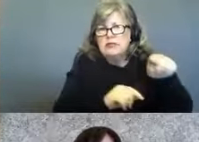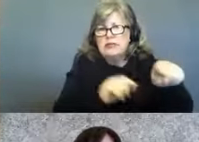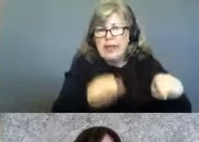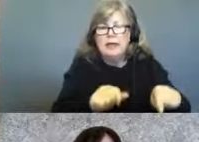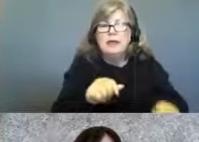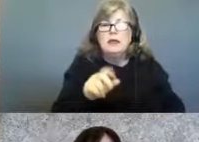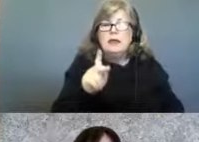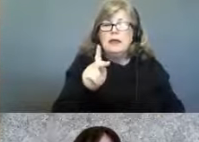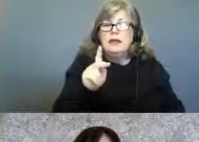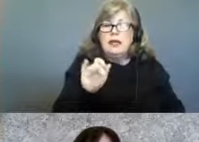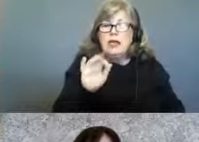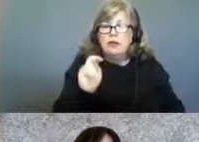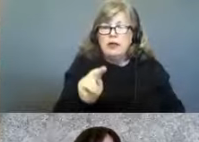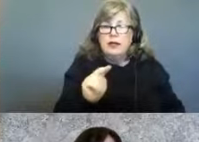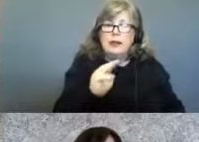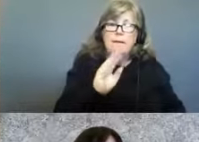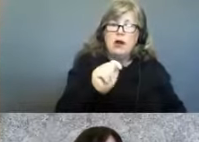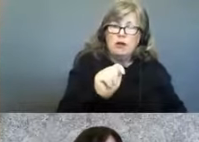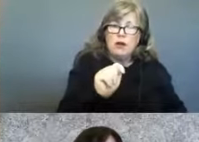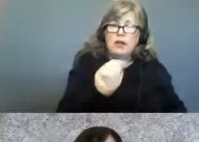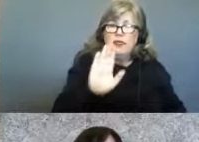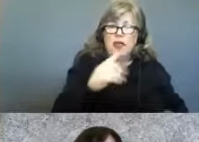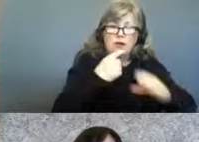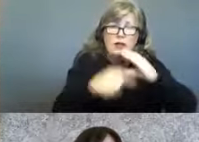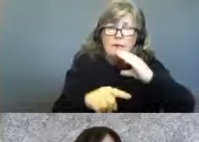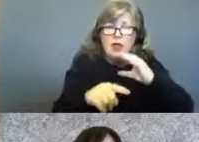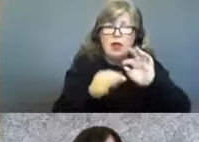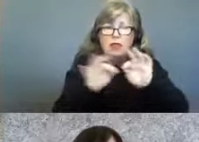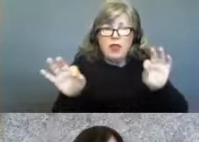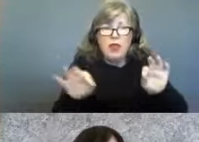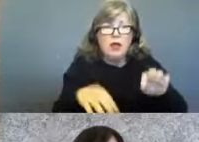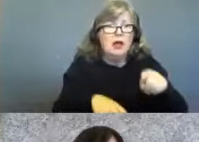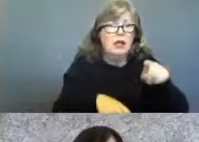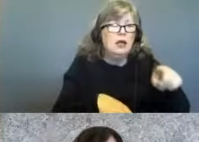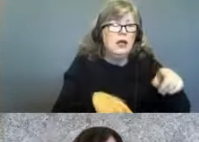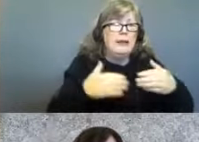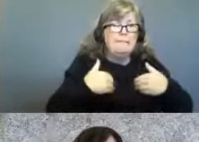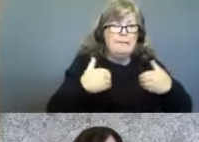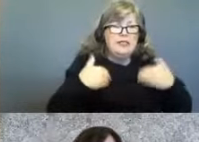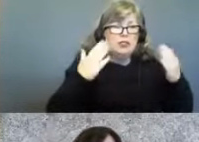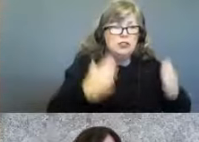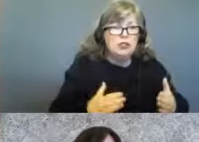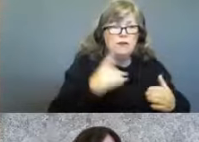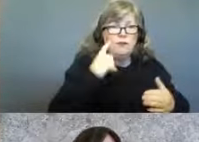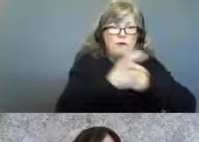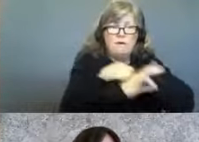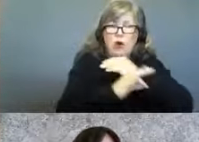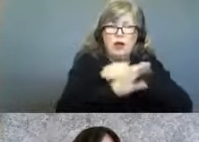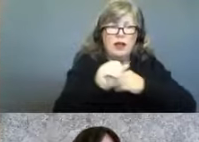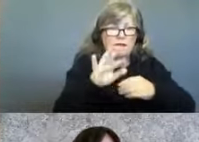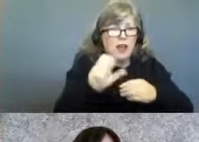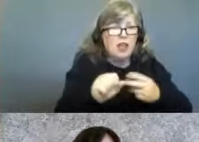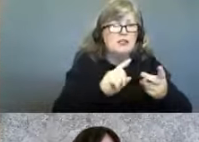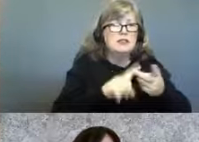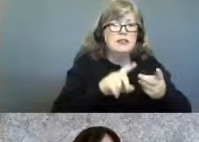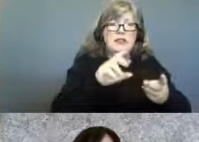and Kieran's email addresses, the email addresses of Mr. Seniors, Mr. Foreign Affairs, and the link to